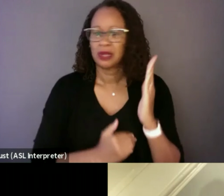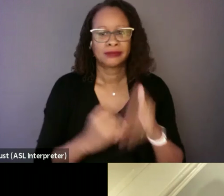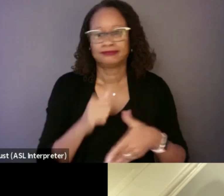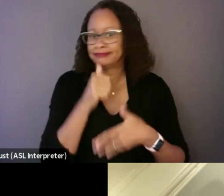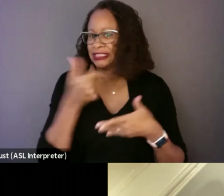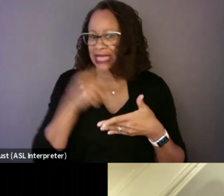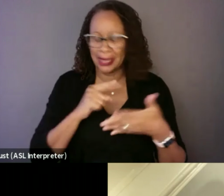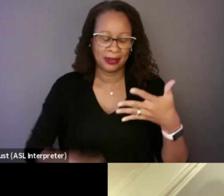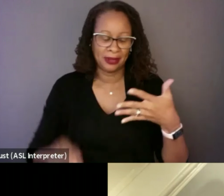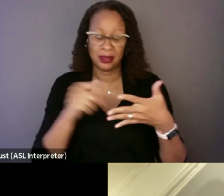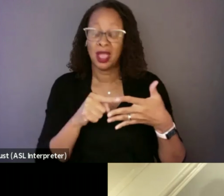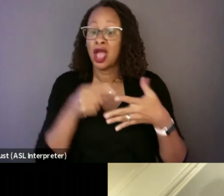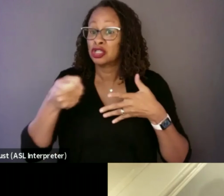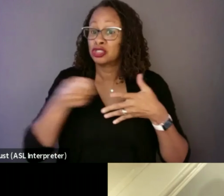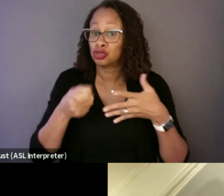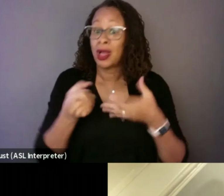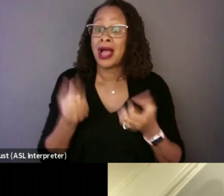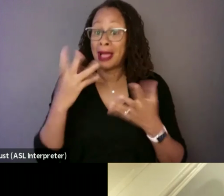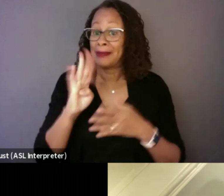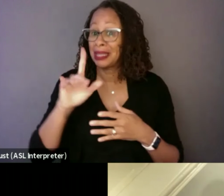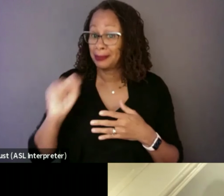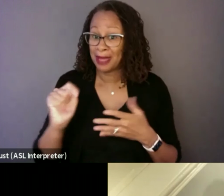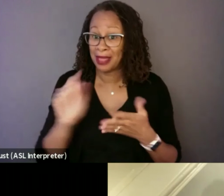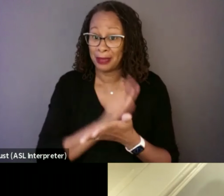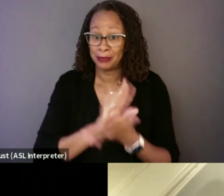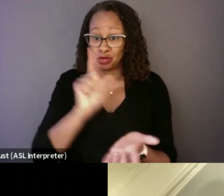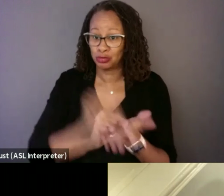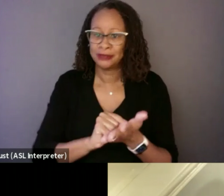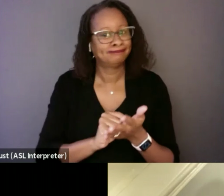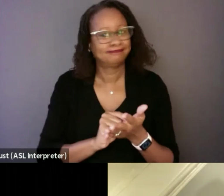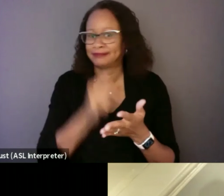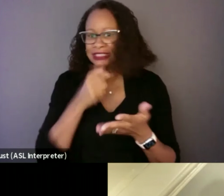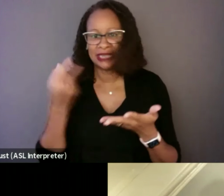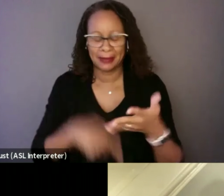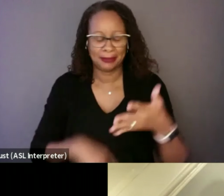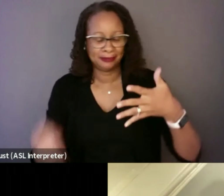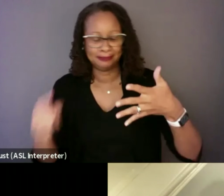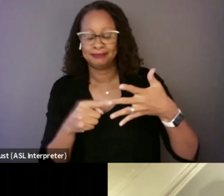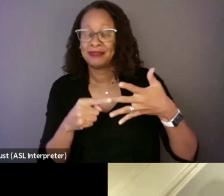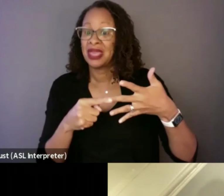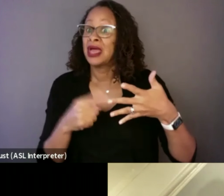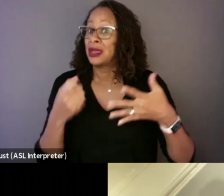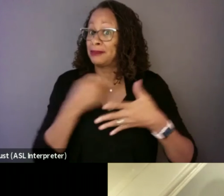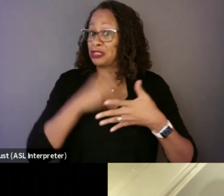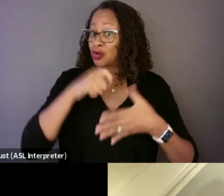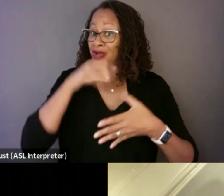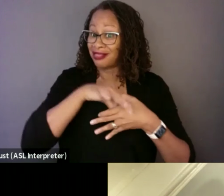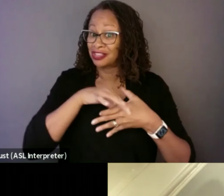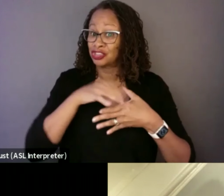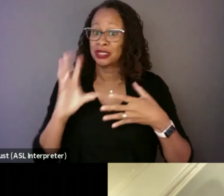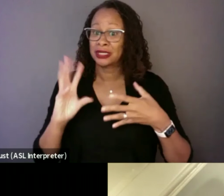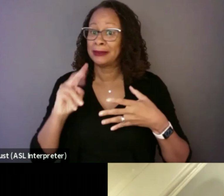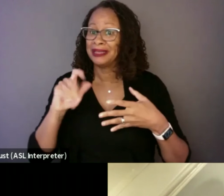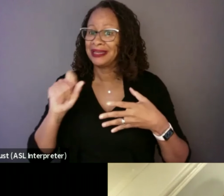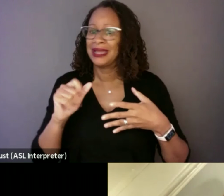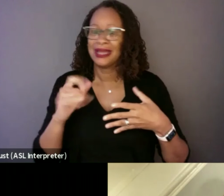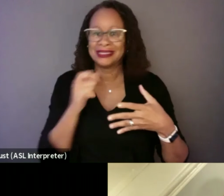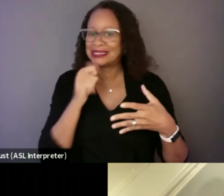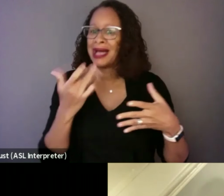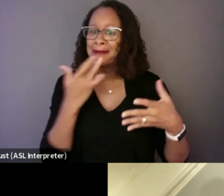many ballot papers were printed. That did not happen. One was assurance that the election committee was unbiased